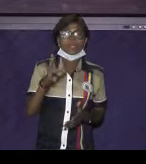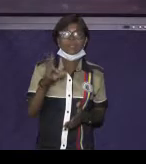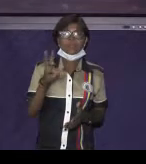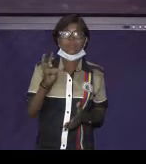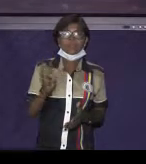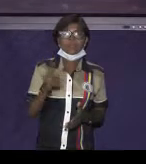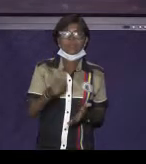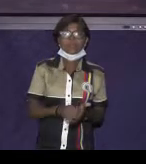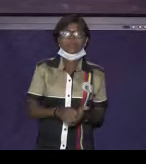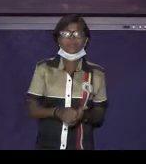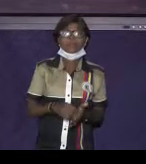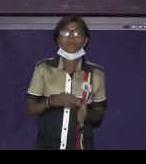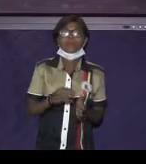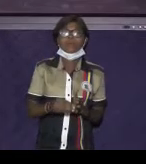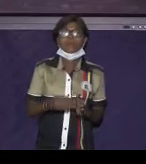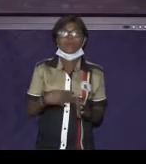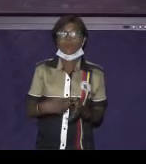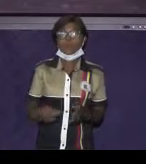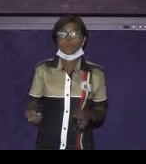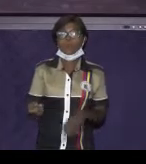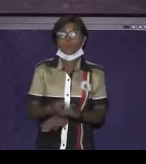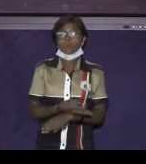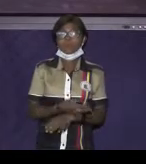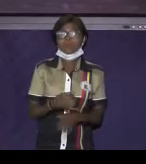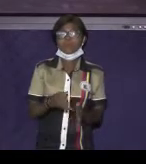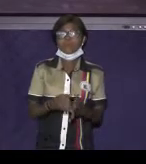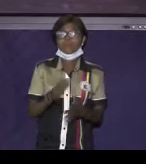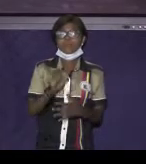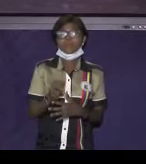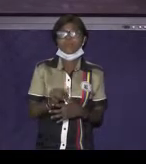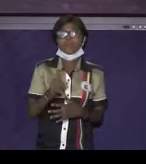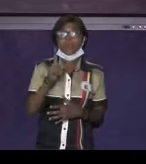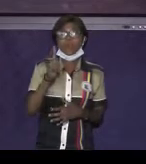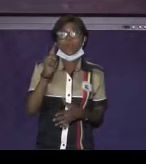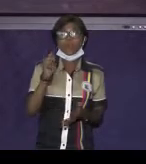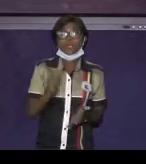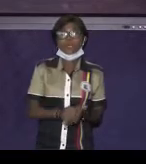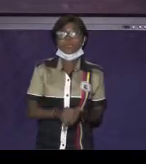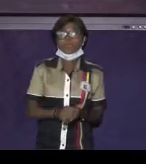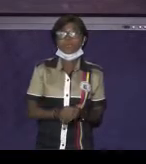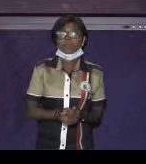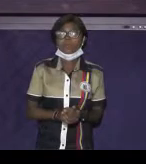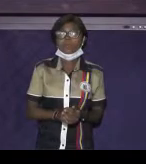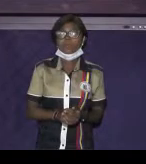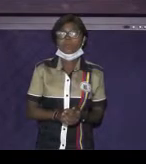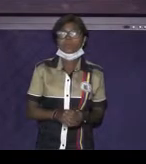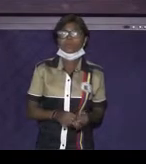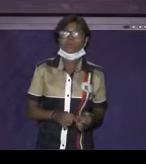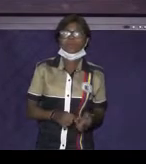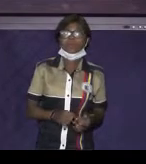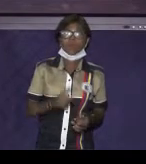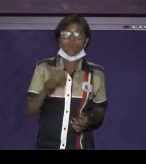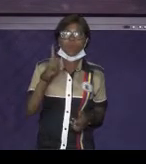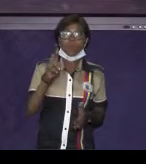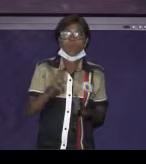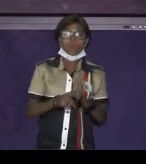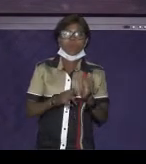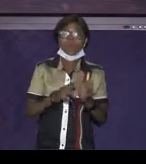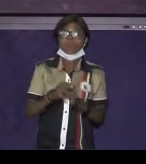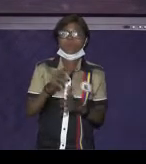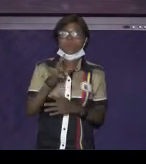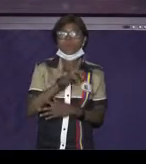meters. So in essence, we are multiplying these by 1,000. So 36 kilometers is 36,000 meters. 1 hour